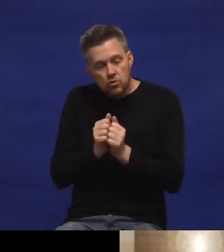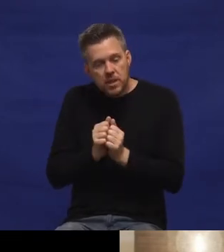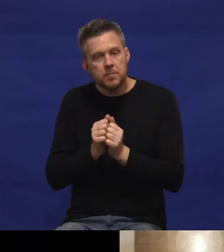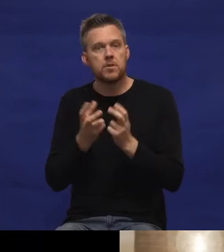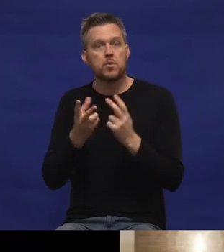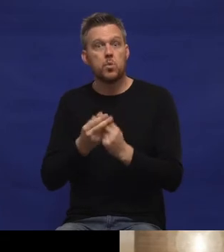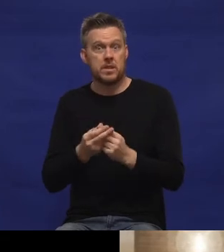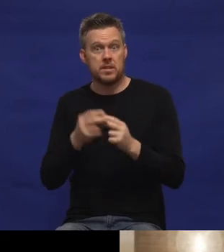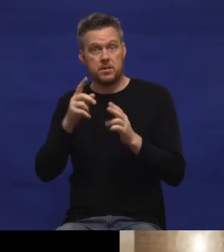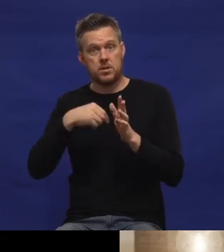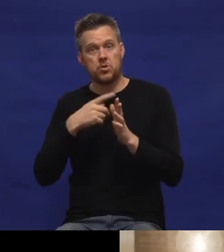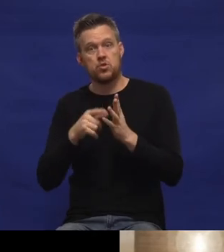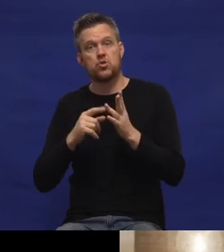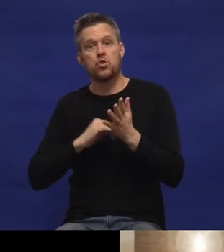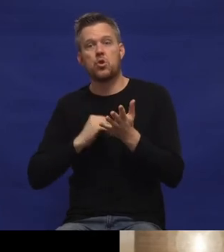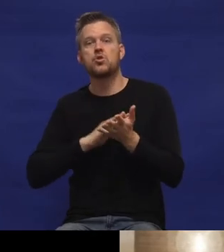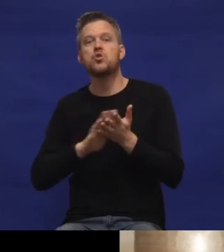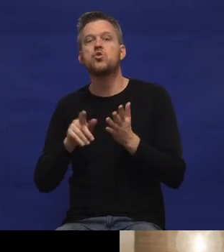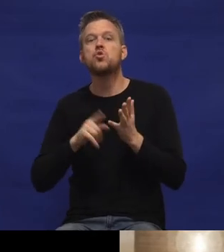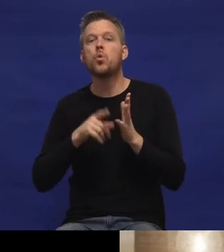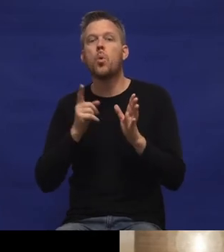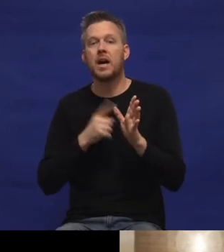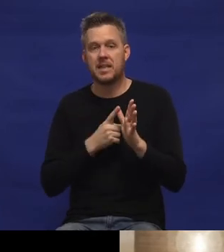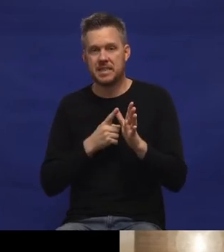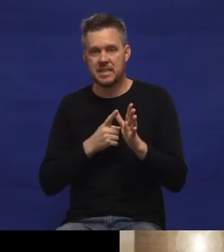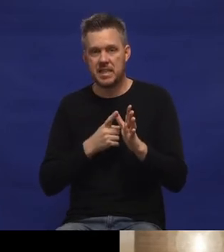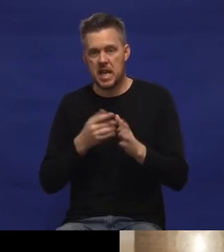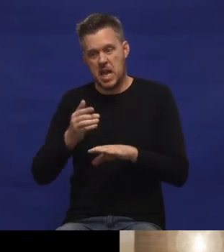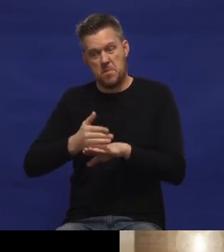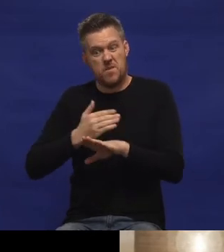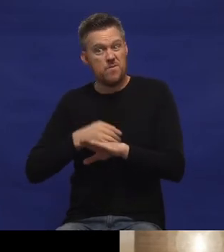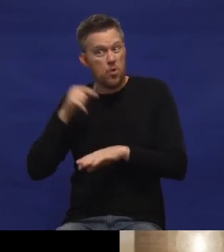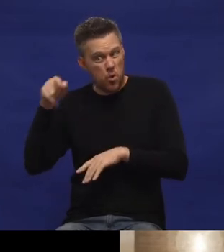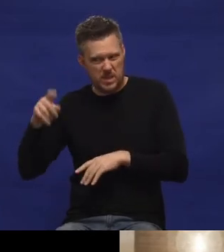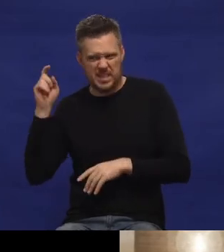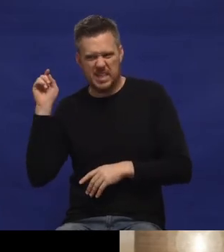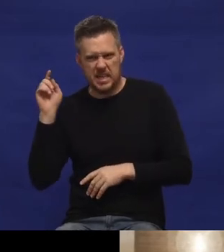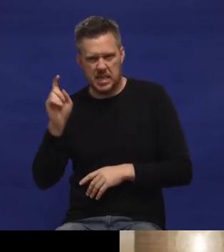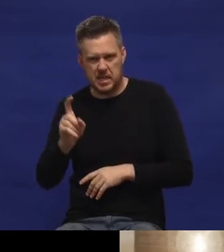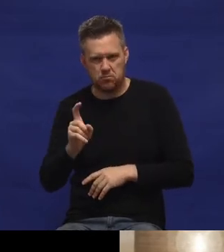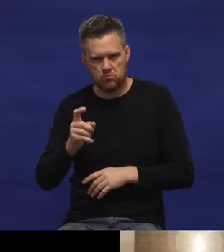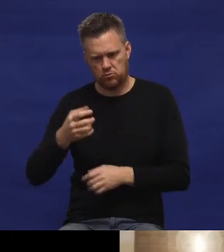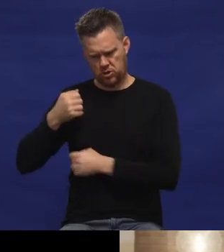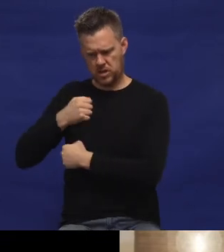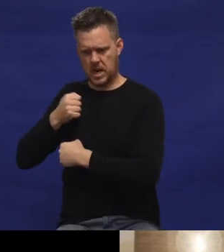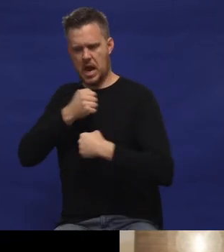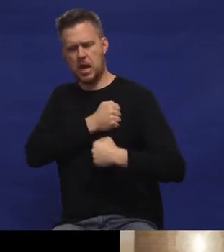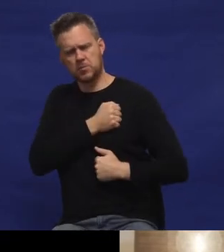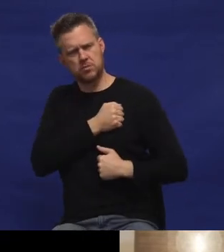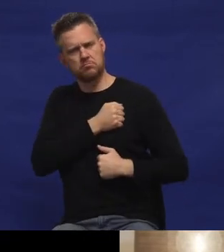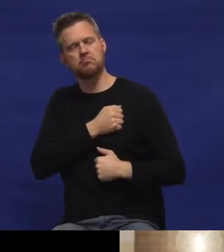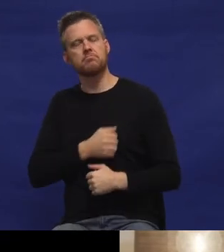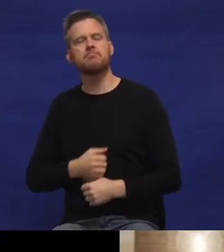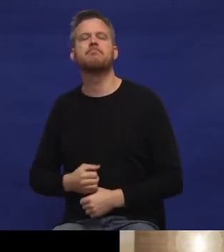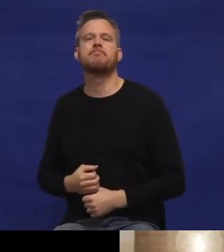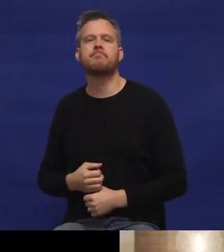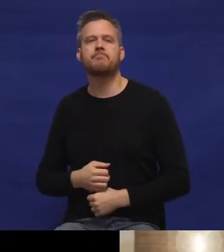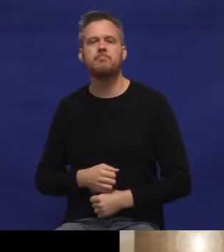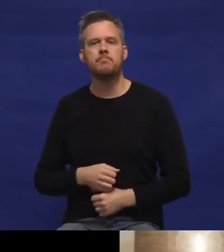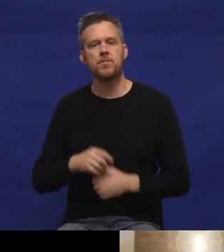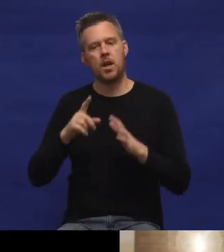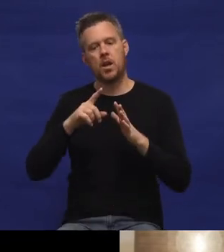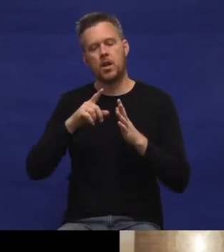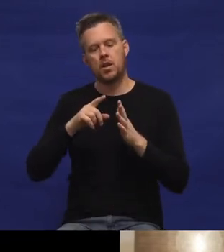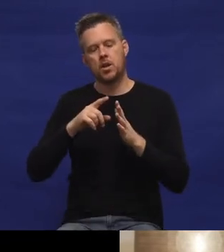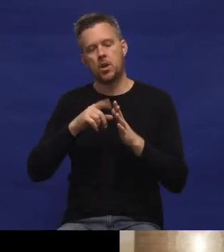Joshua before he came. Now you've got to get this. The word Joshua in Hebrew